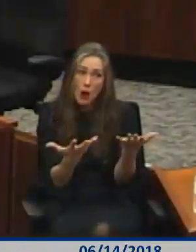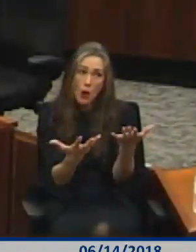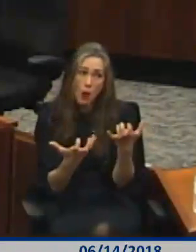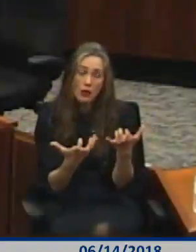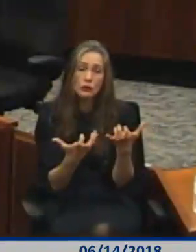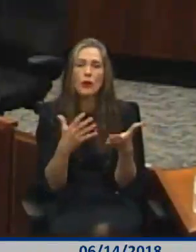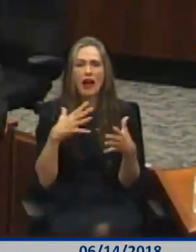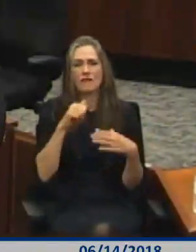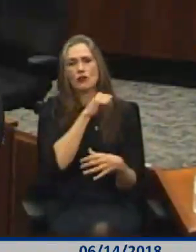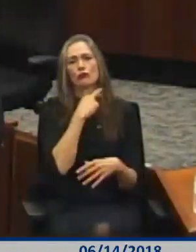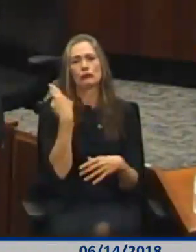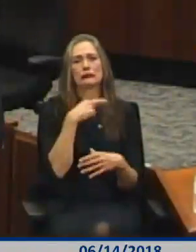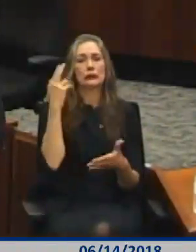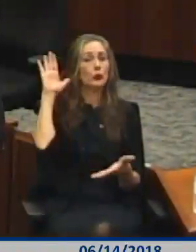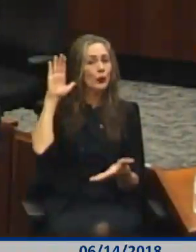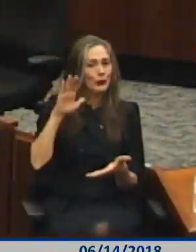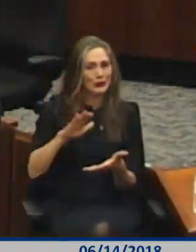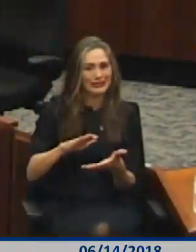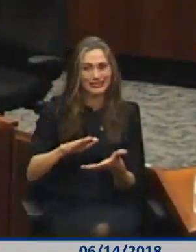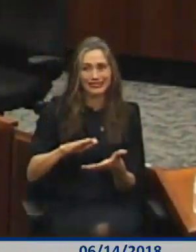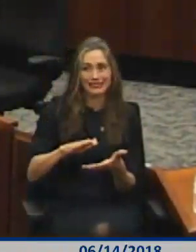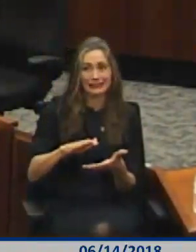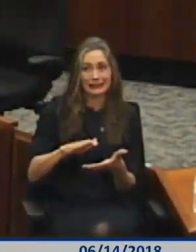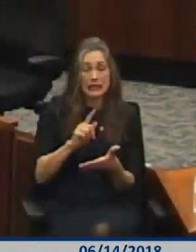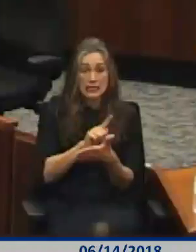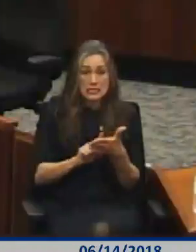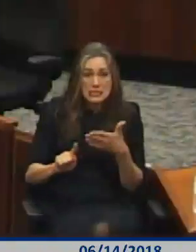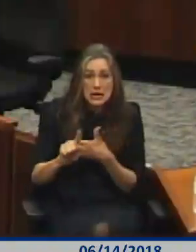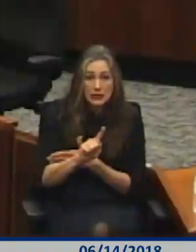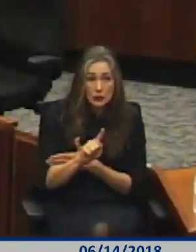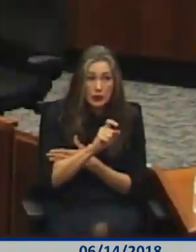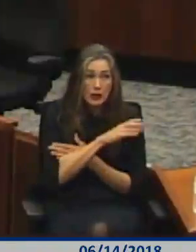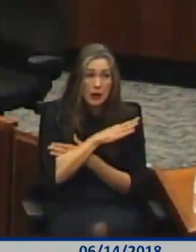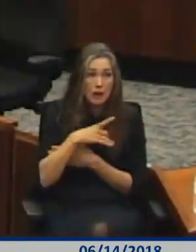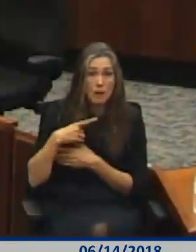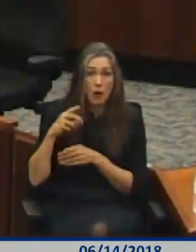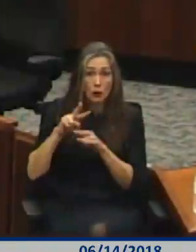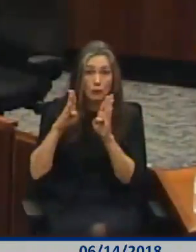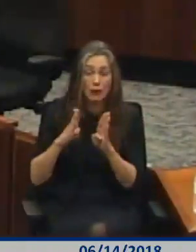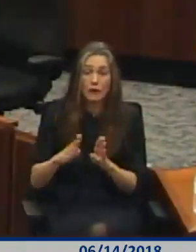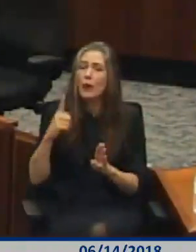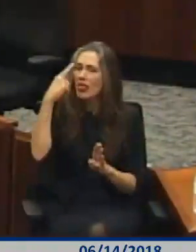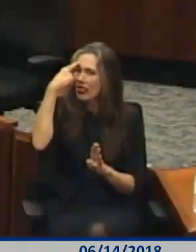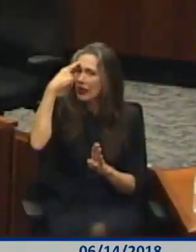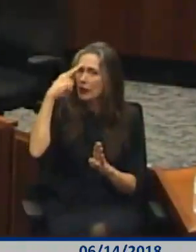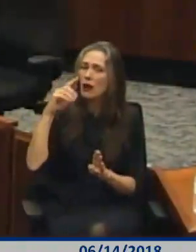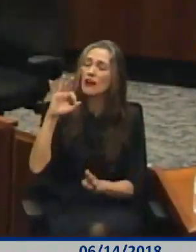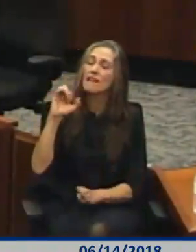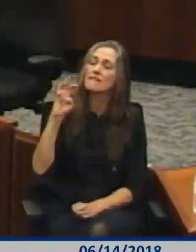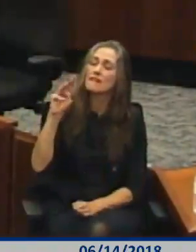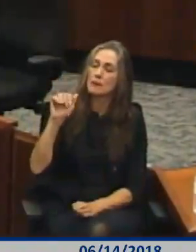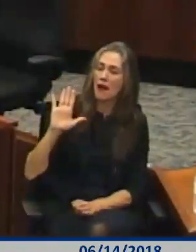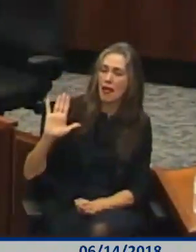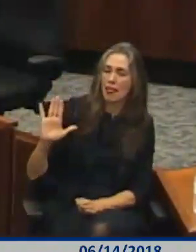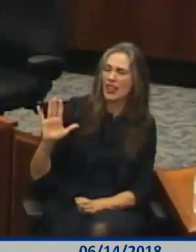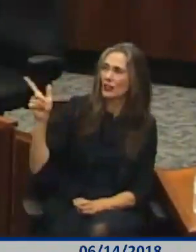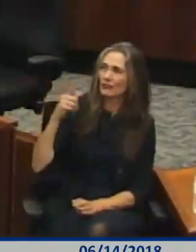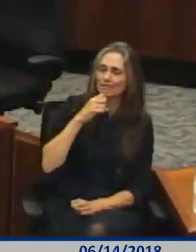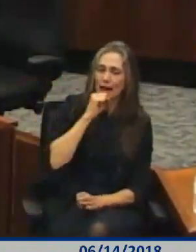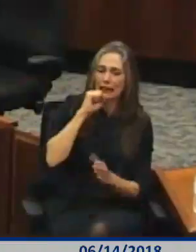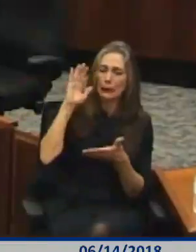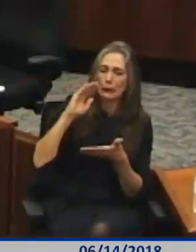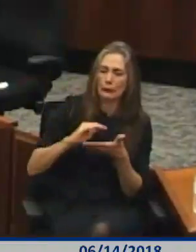Next Tuesday, the Board of Supervisors is going to consider adopting the FEMA's recovery mapping.